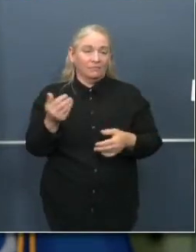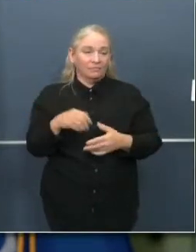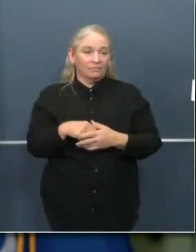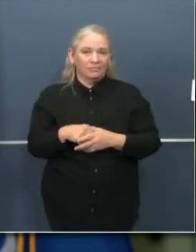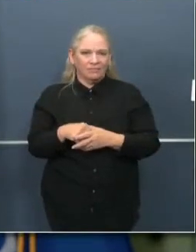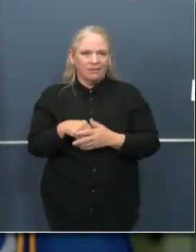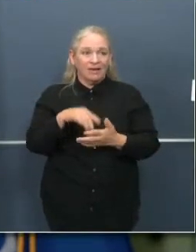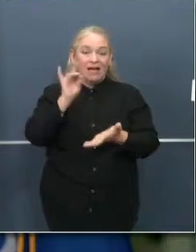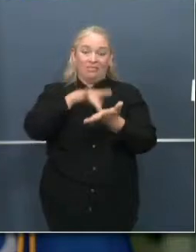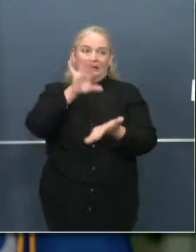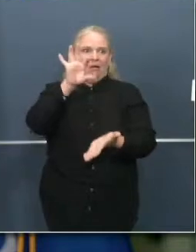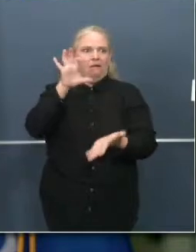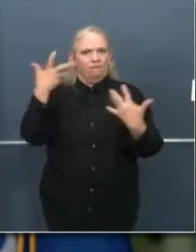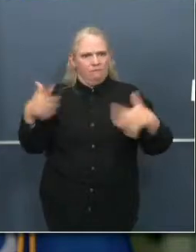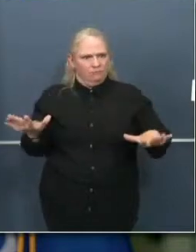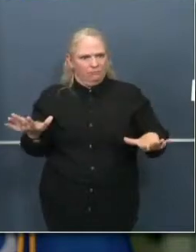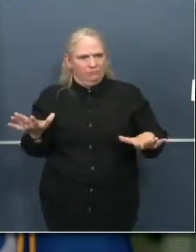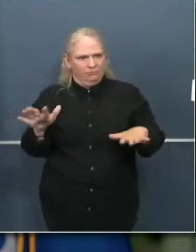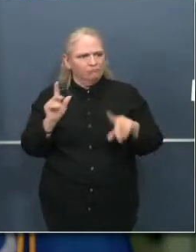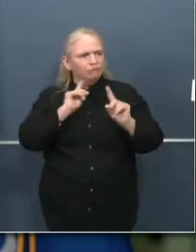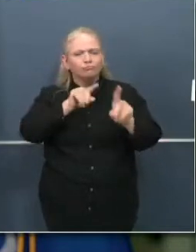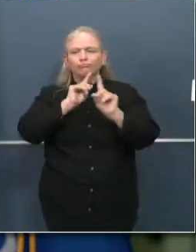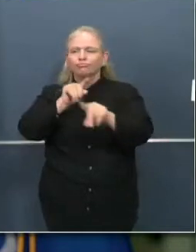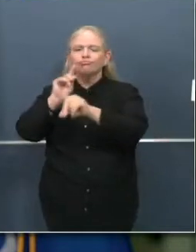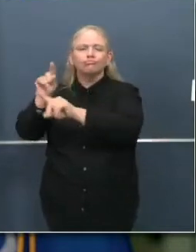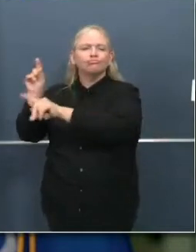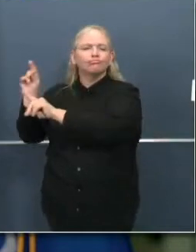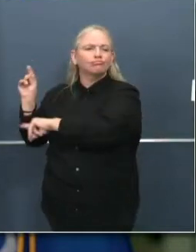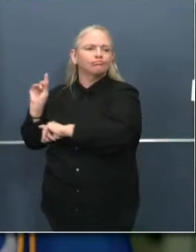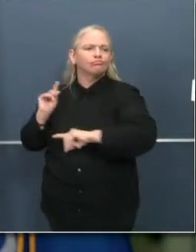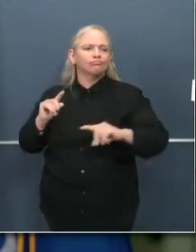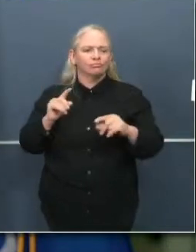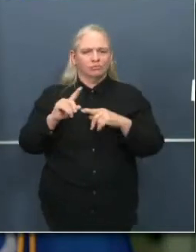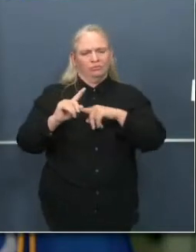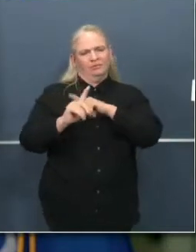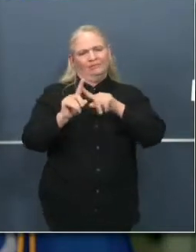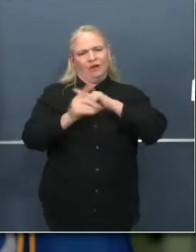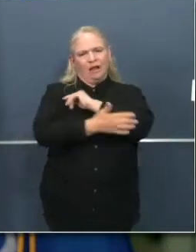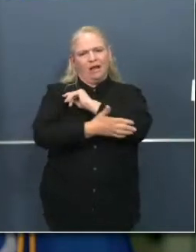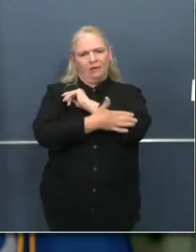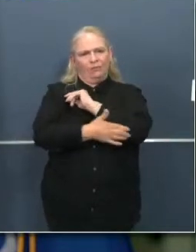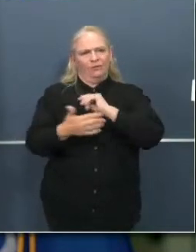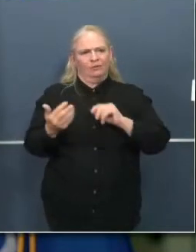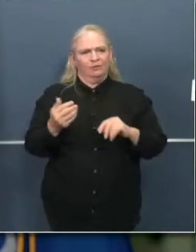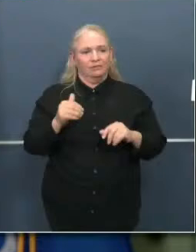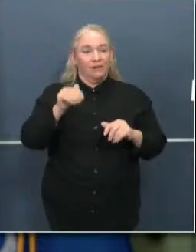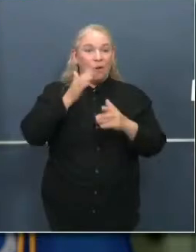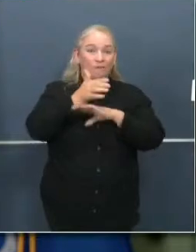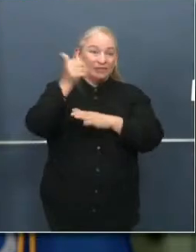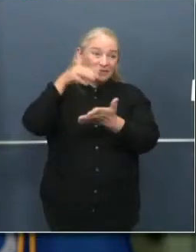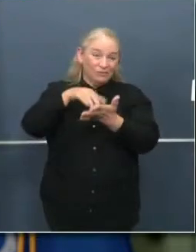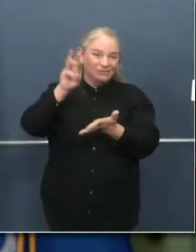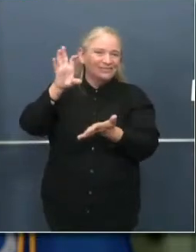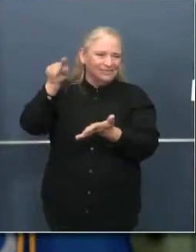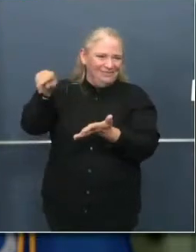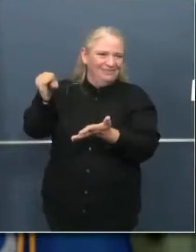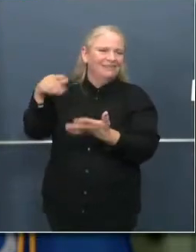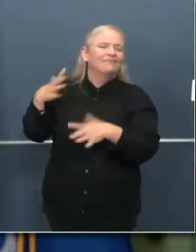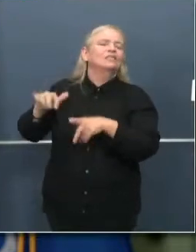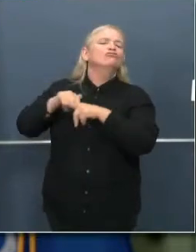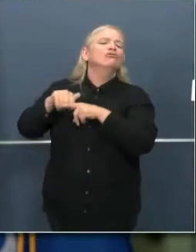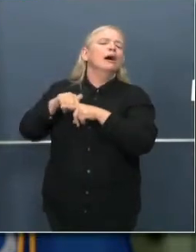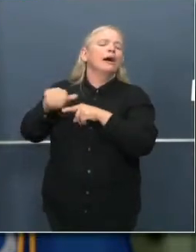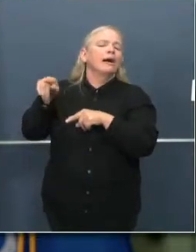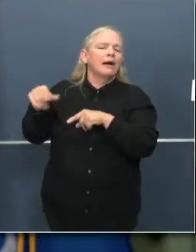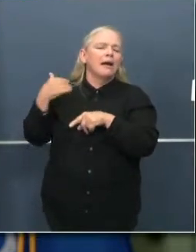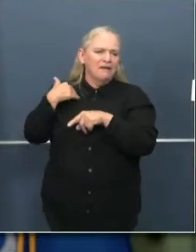that cohort of those trained being made available to counties in real time, many more being trained on a weekly basis. And we